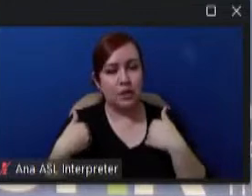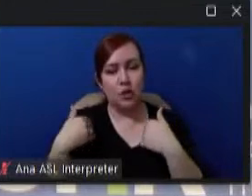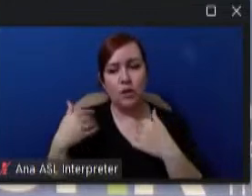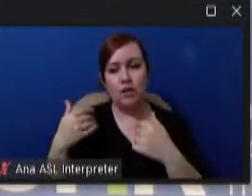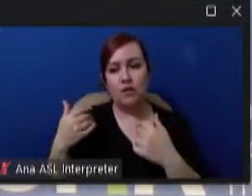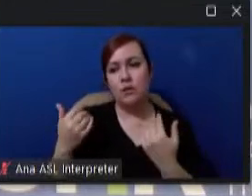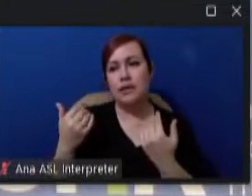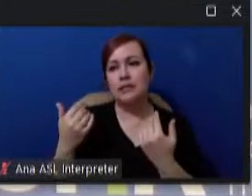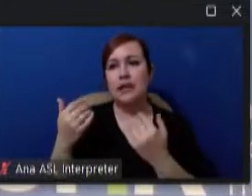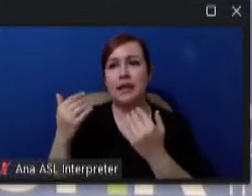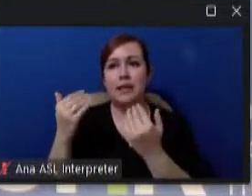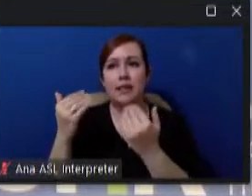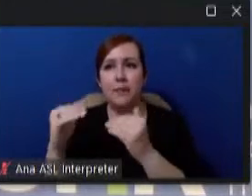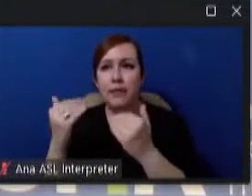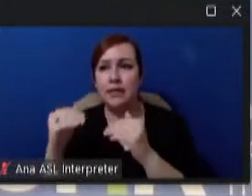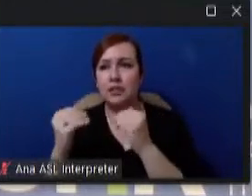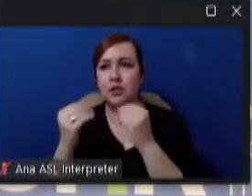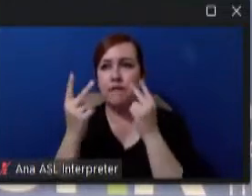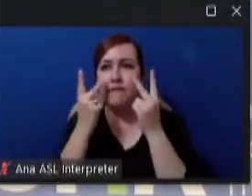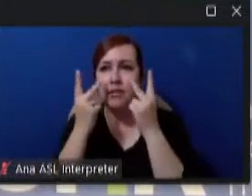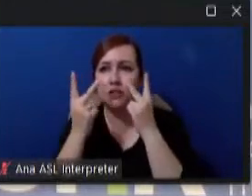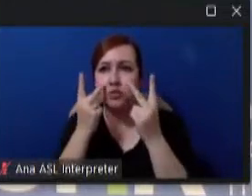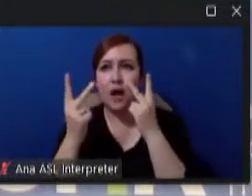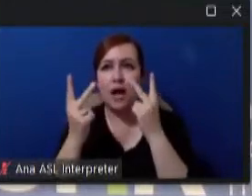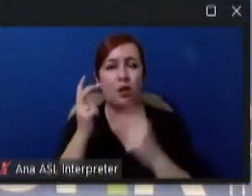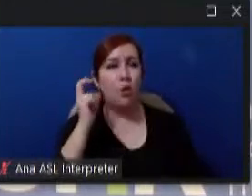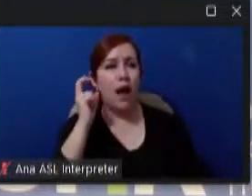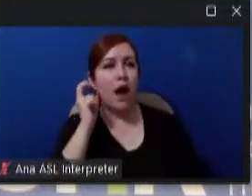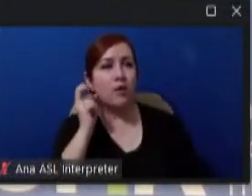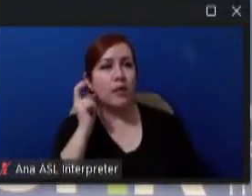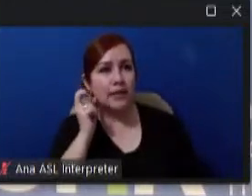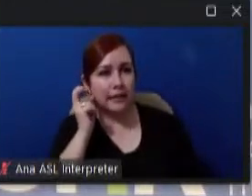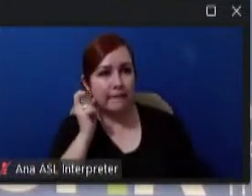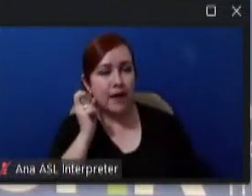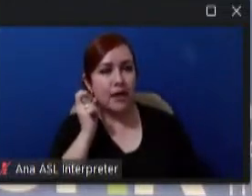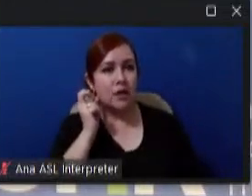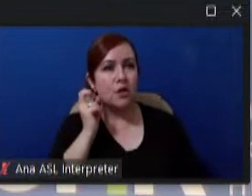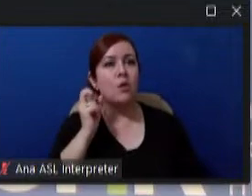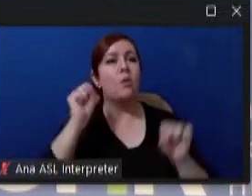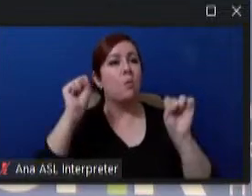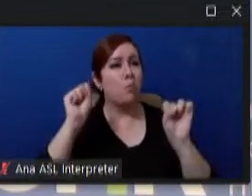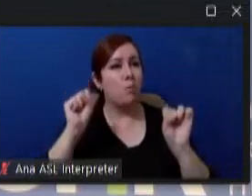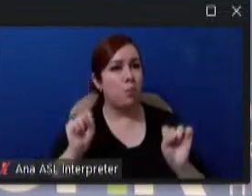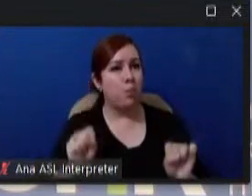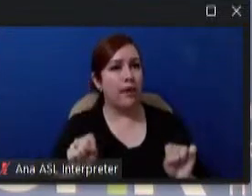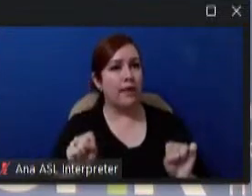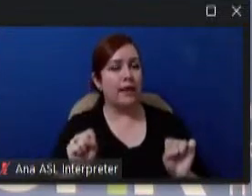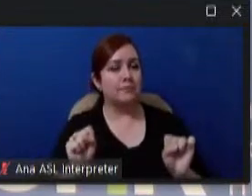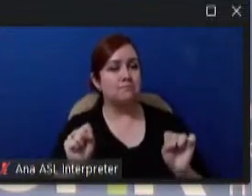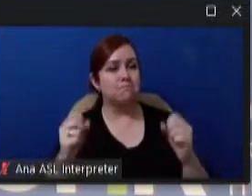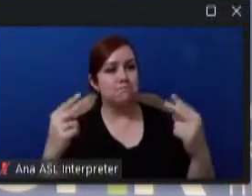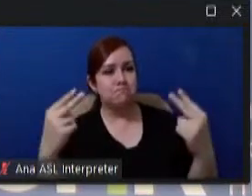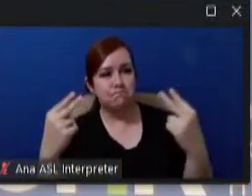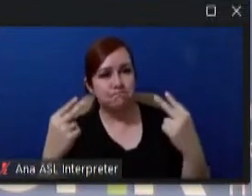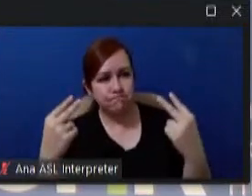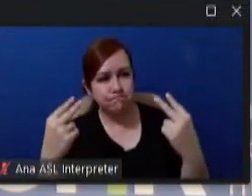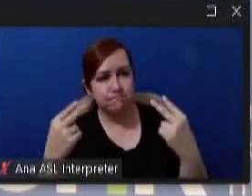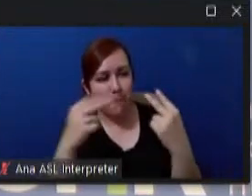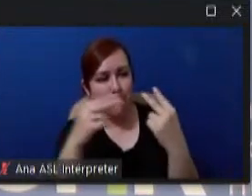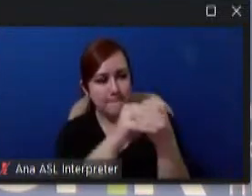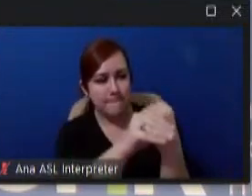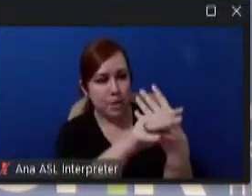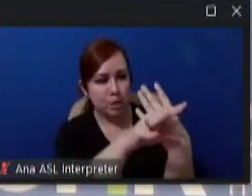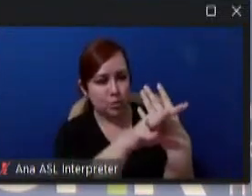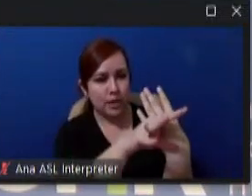any individual with a vision or hearing impairment will